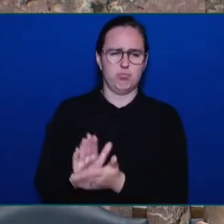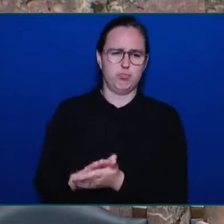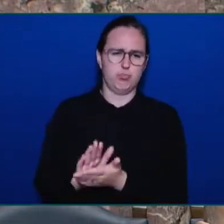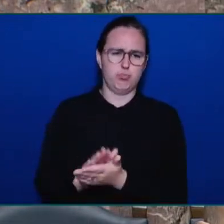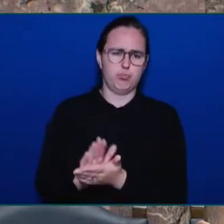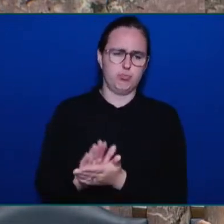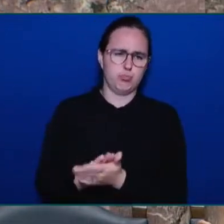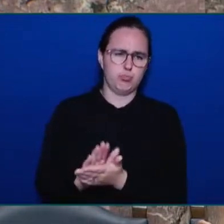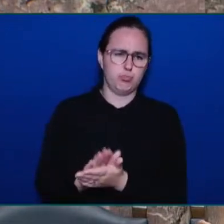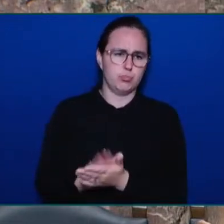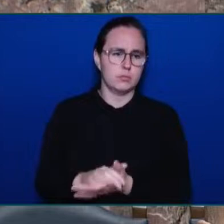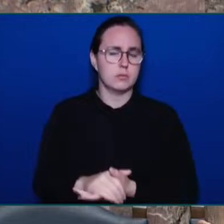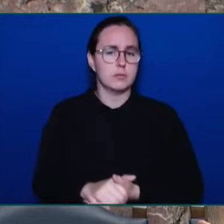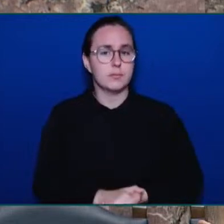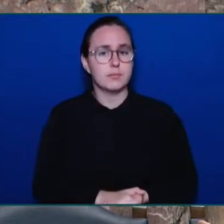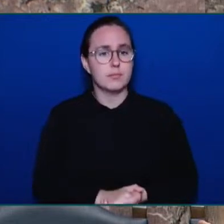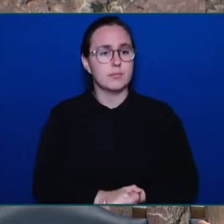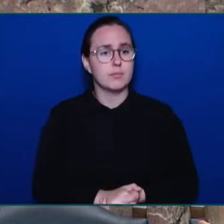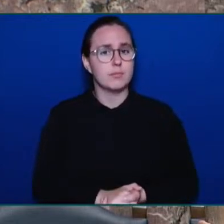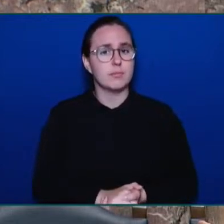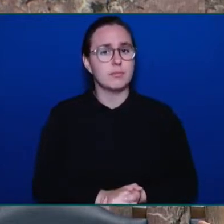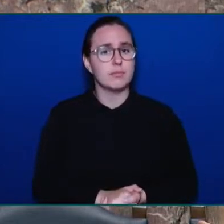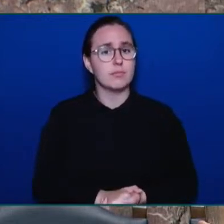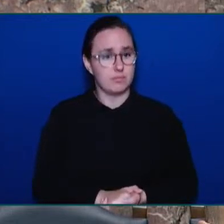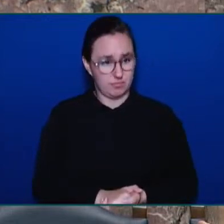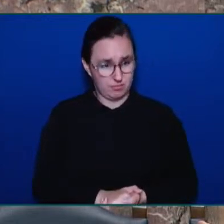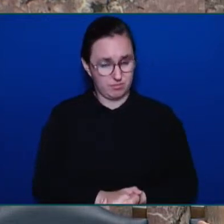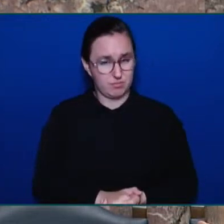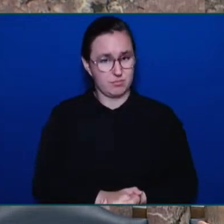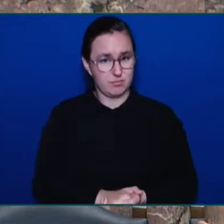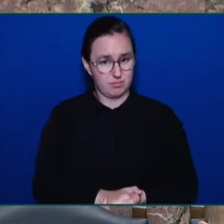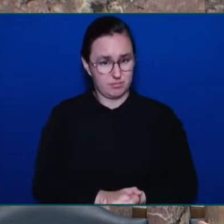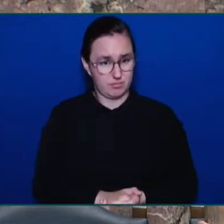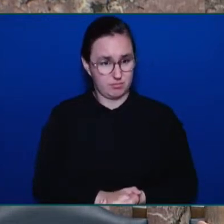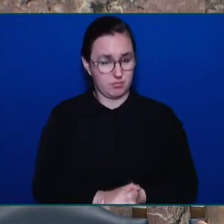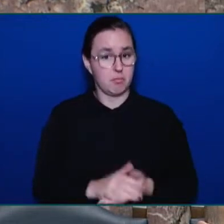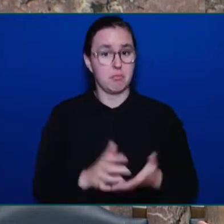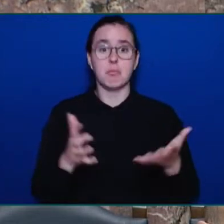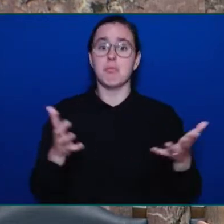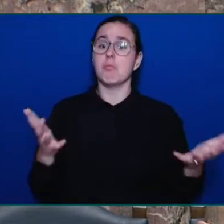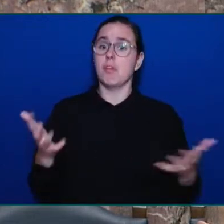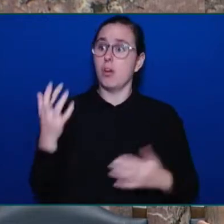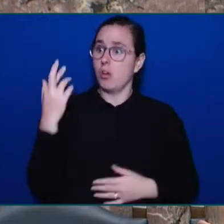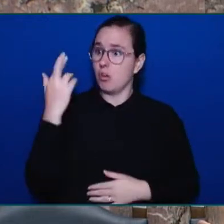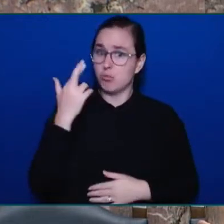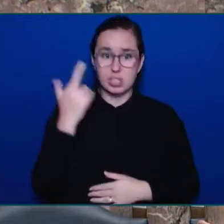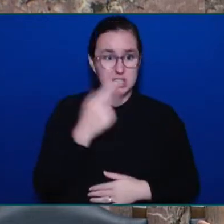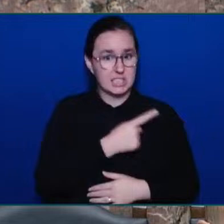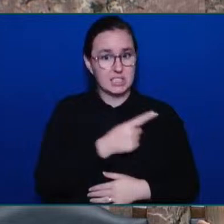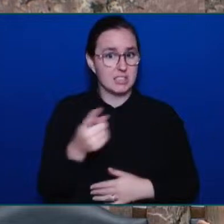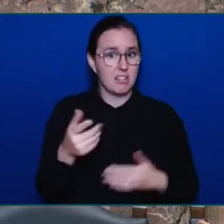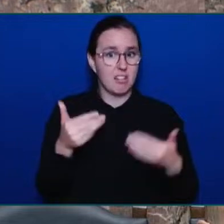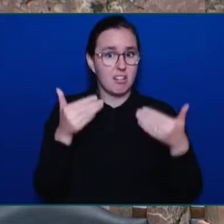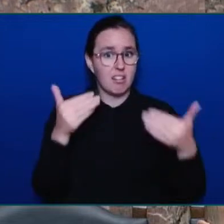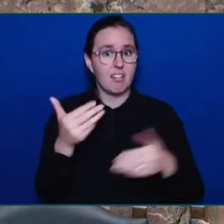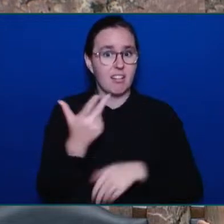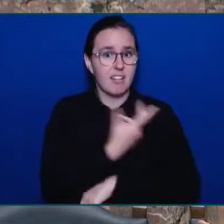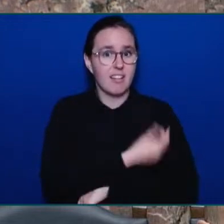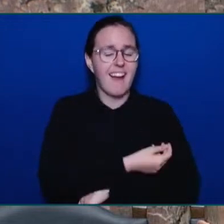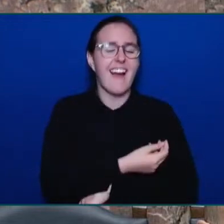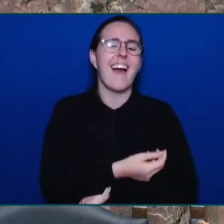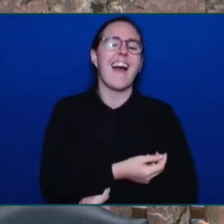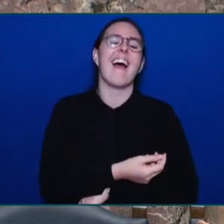And the reason they did is because they know and they care about their patients and their